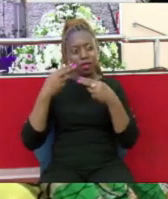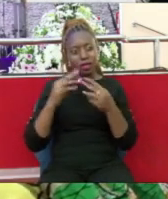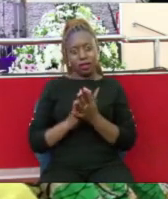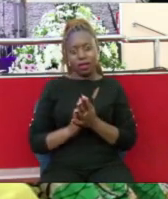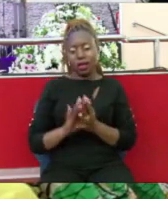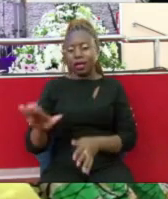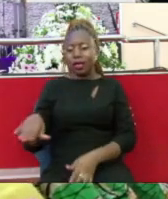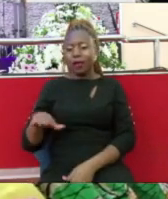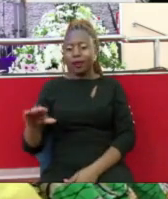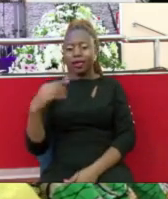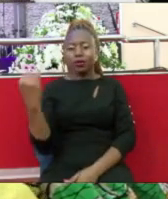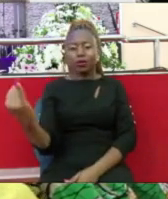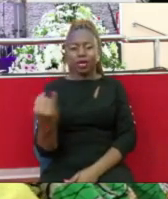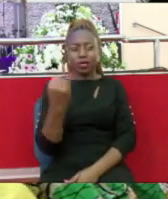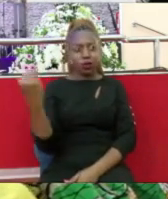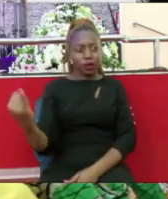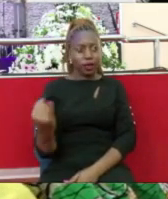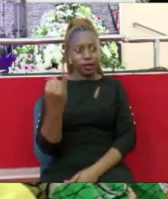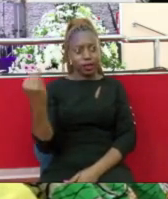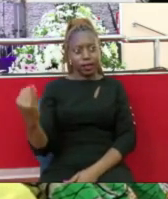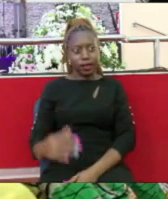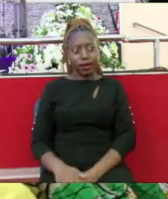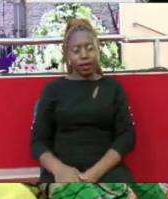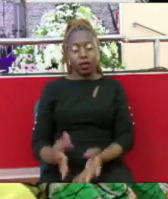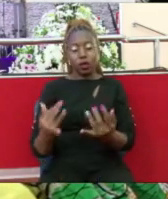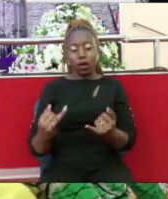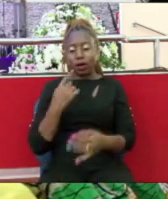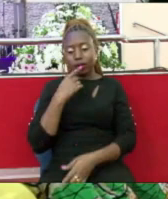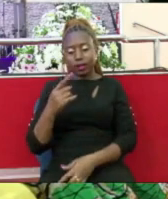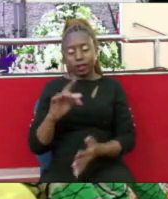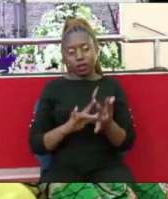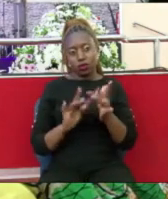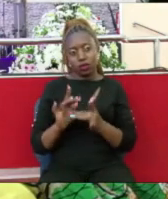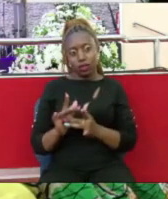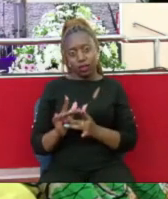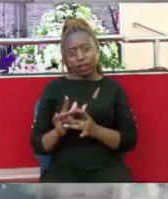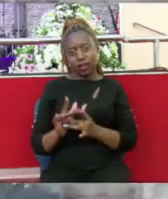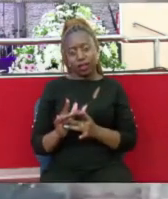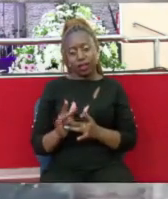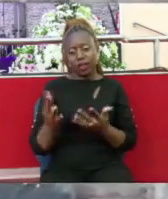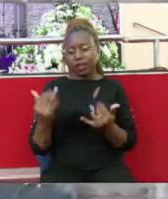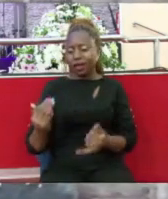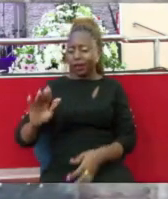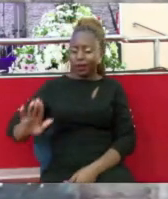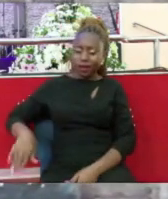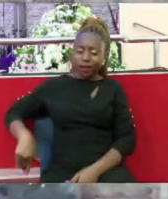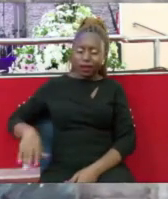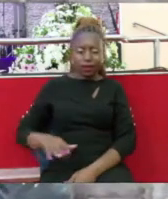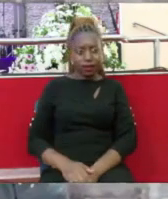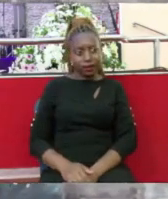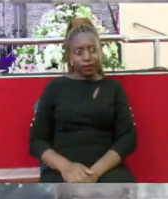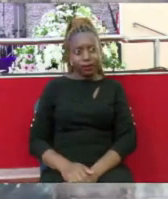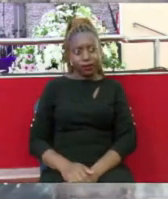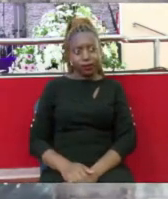place. Pasikuwe na hoteli pale. So they said to Jesus, kwa hivyo wakamwambia Yesu, it is getting late. Inafika majioni. These